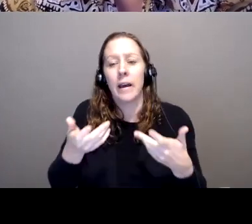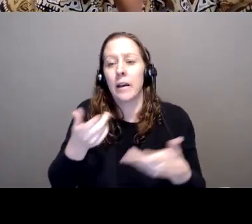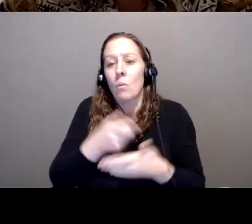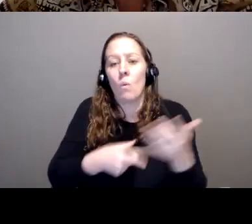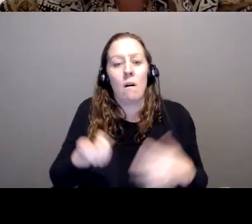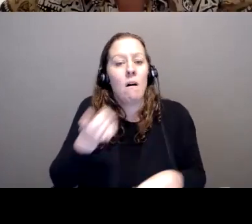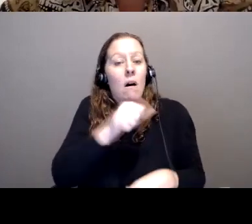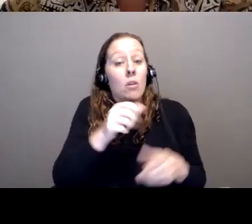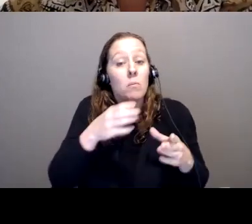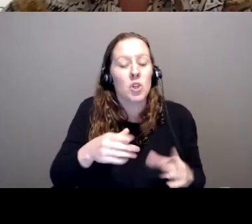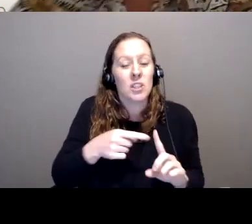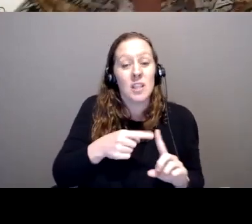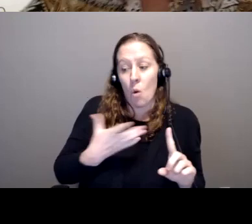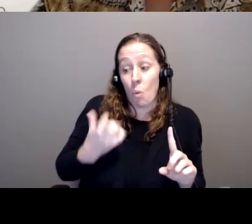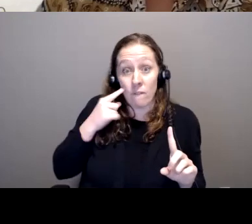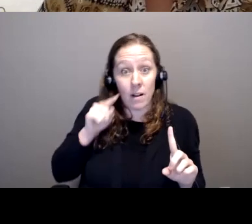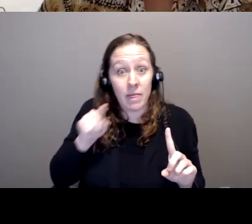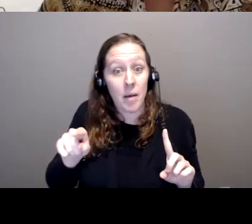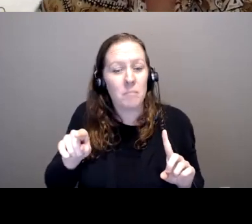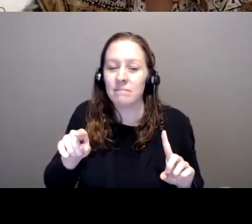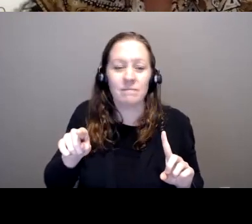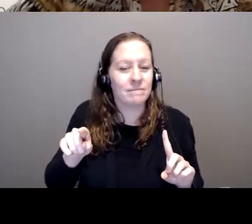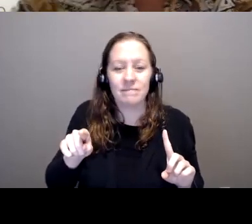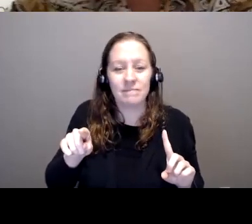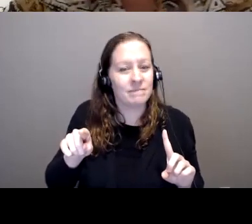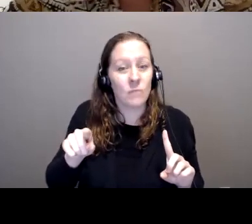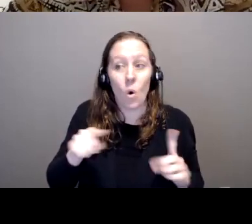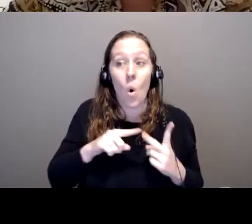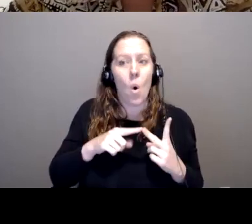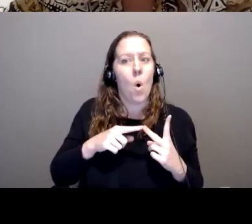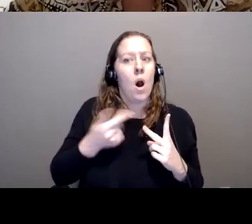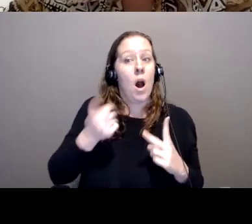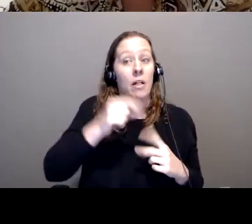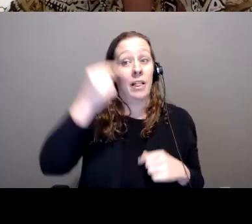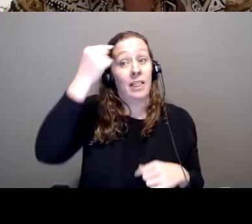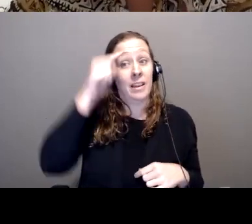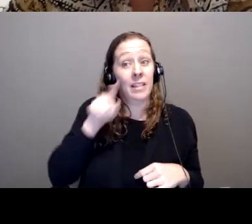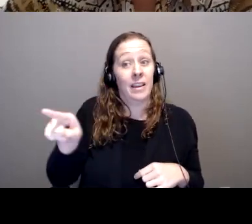else may want for them or what someone else thinks they need.